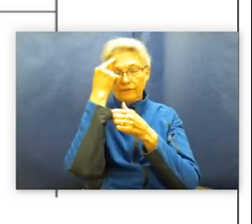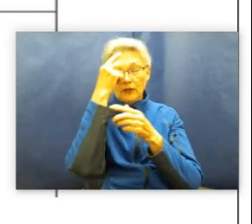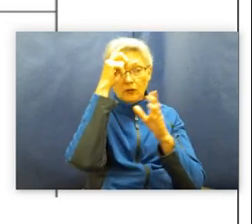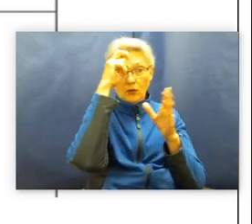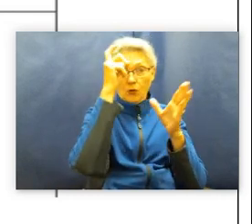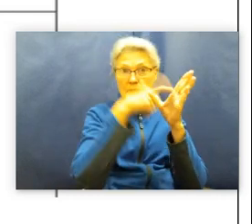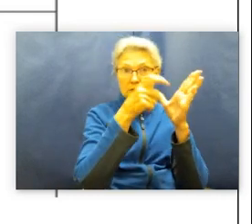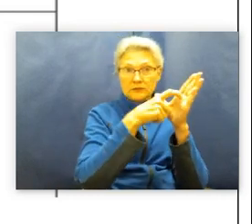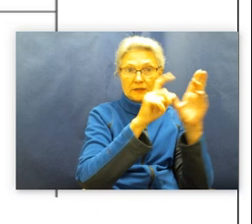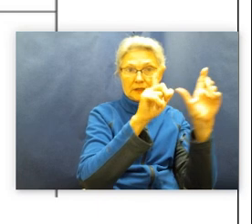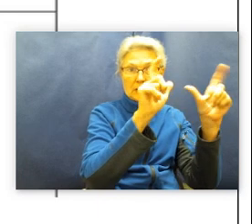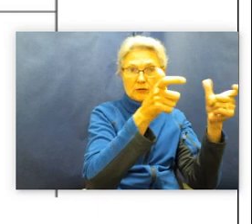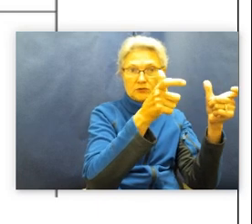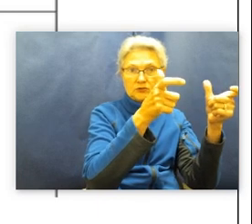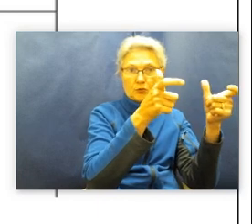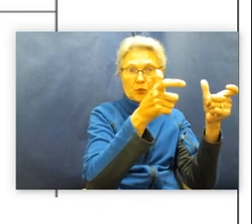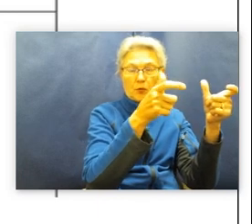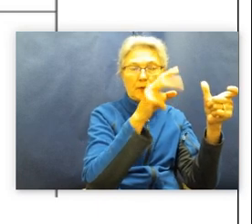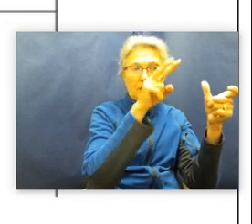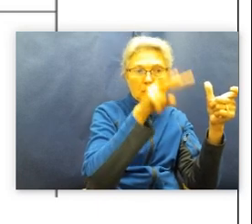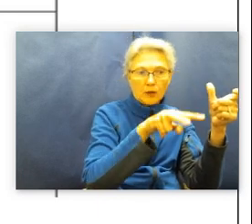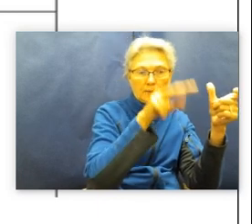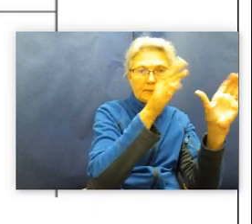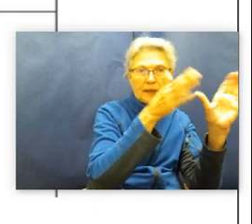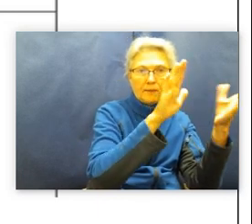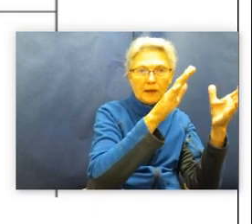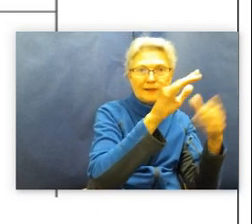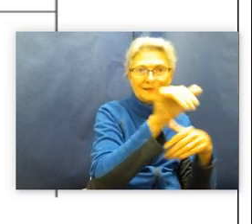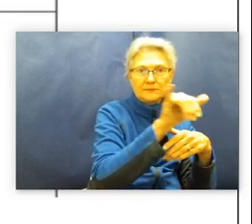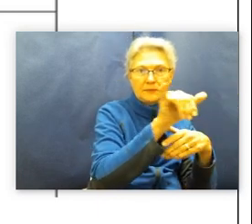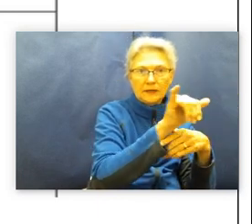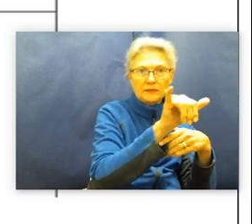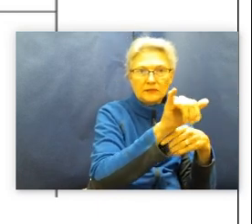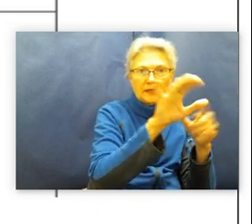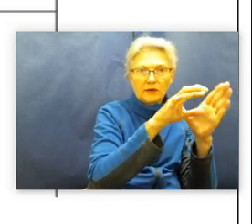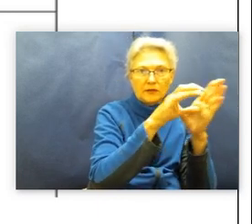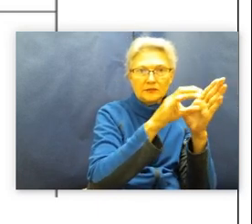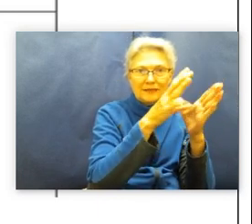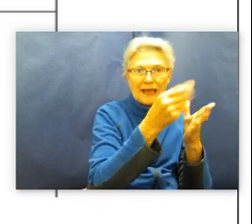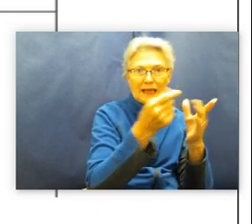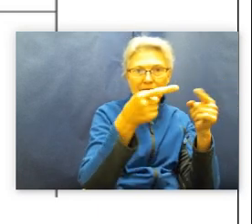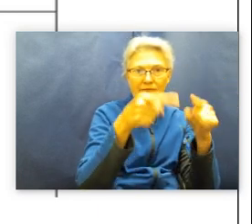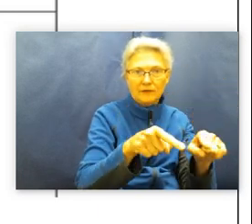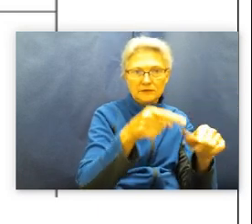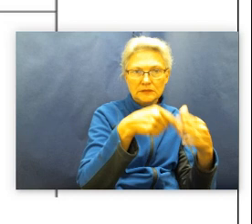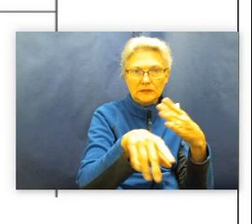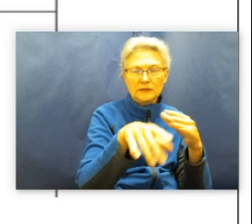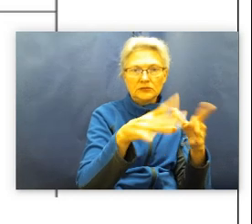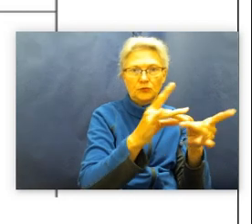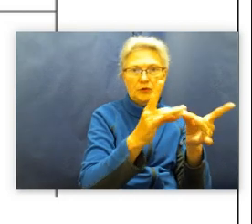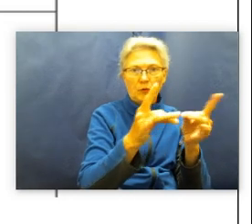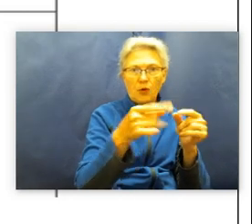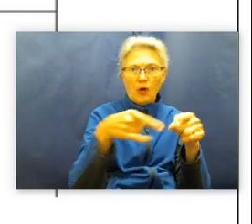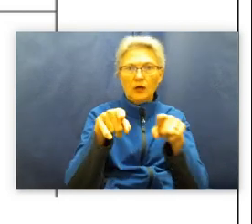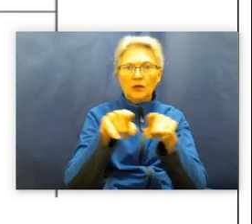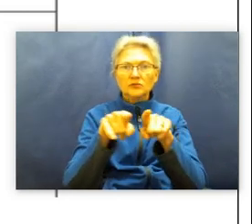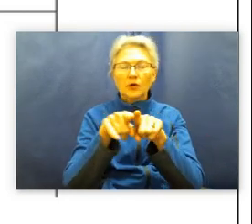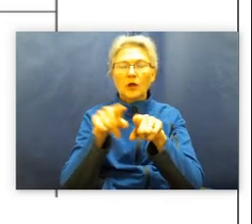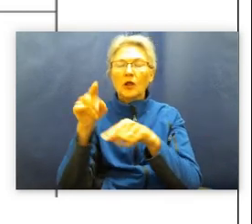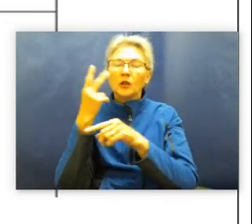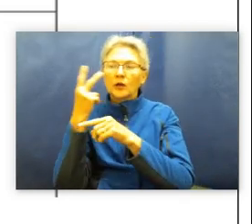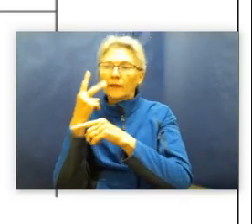side, we'll be looking at the similarities in both the characters as well as certain events in the story. We'll also then take a